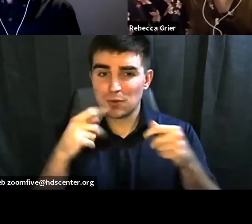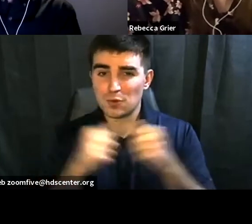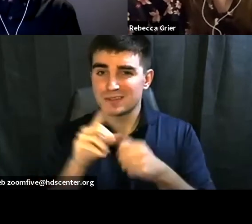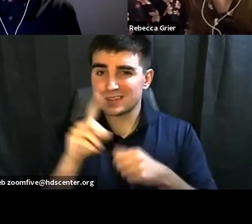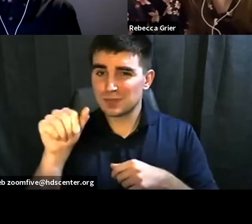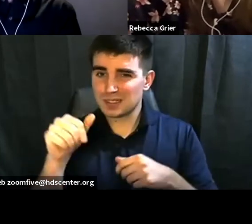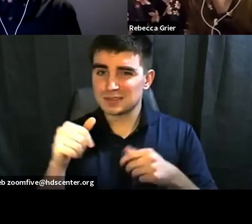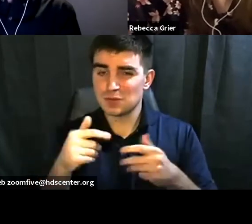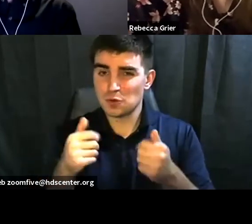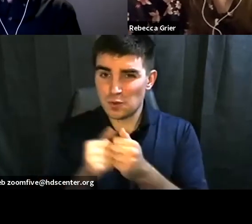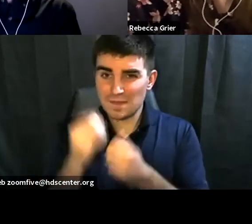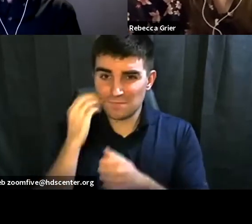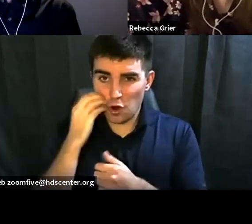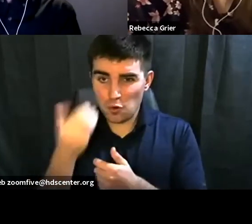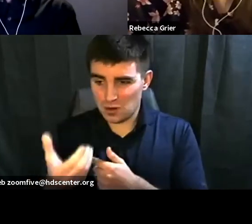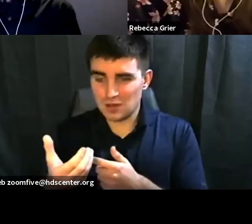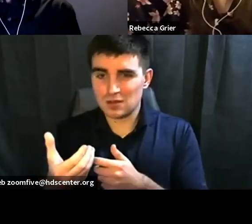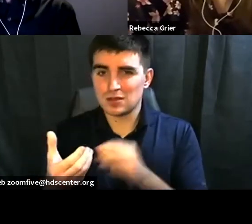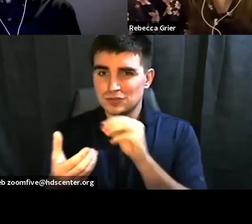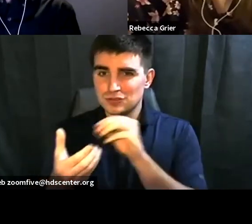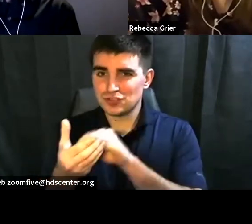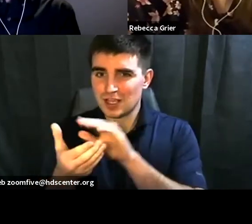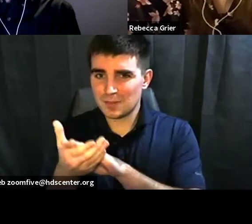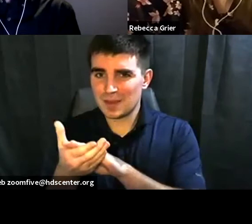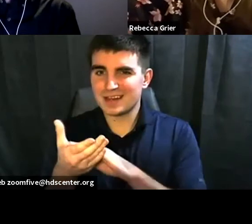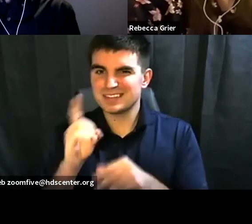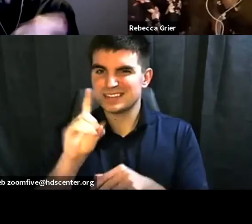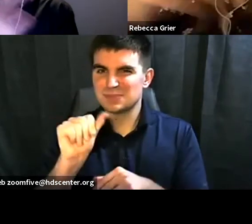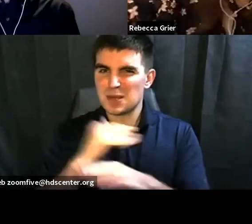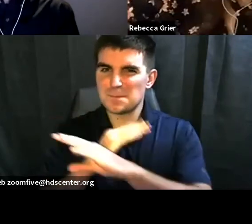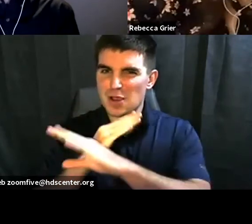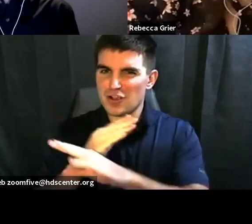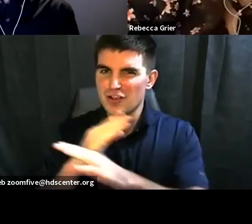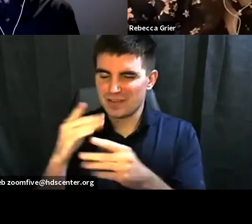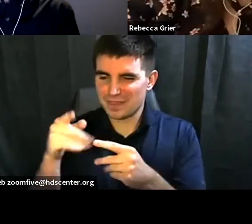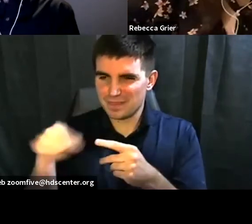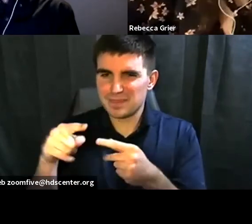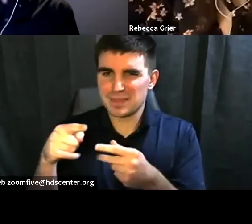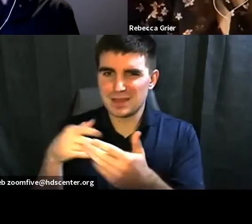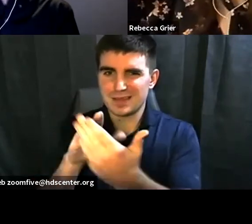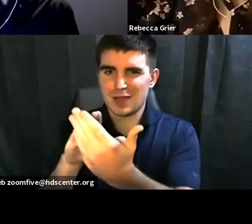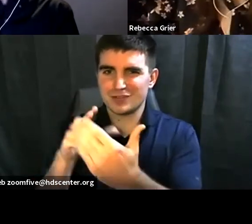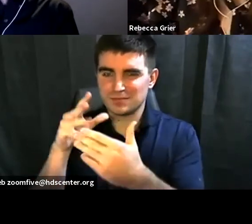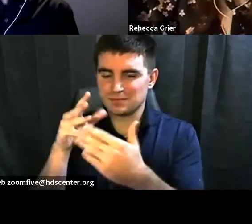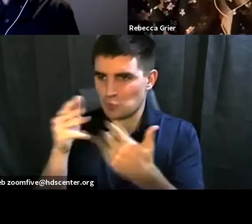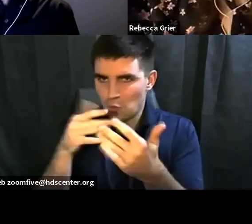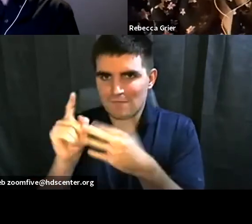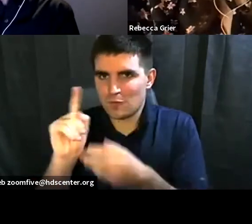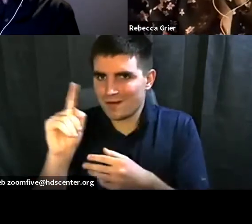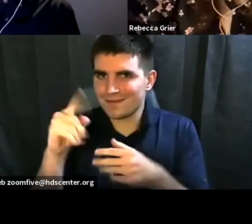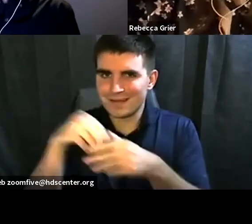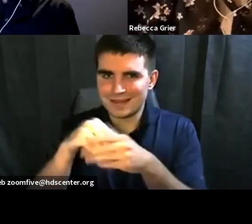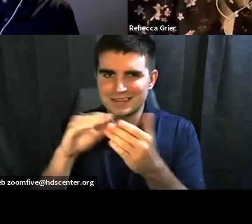service, document a disability barrier that they encountered wherever they were in the city. And one of our